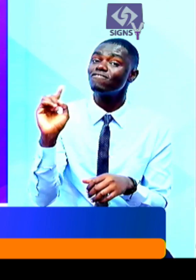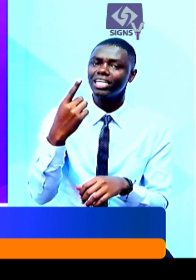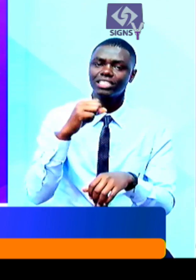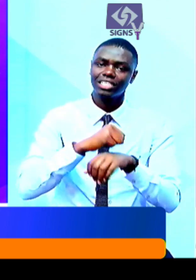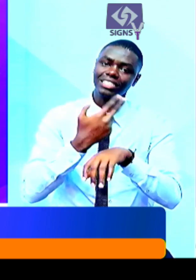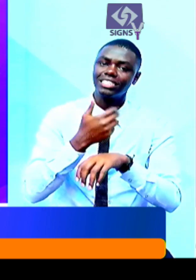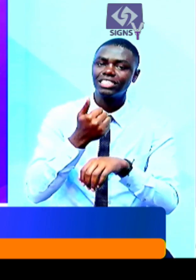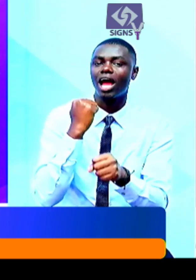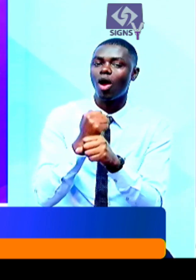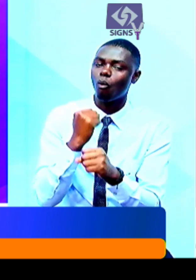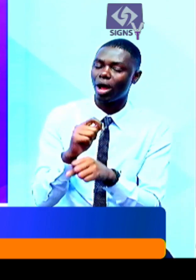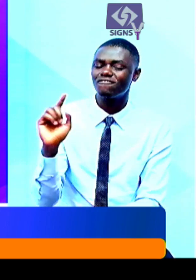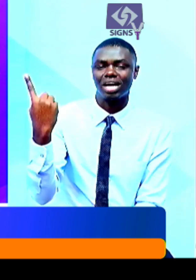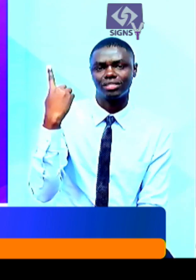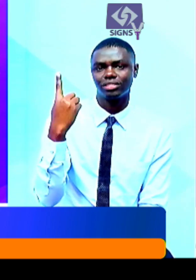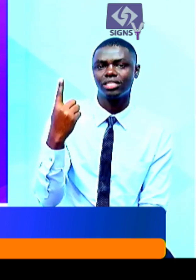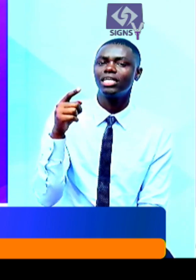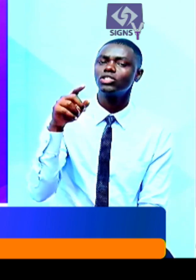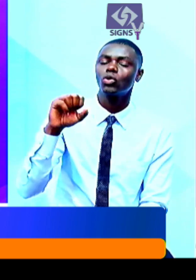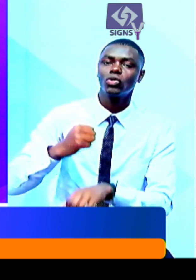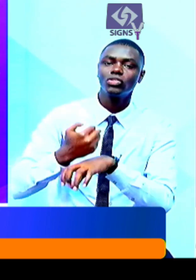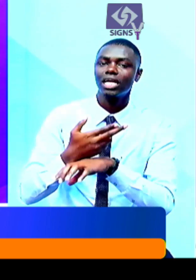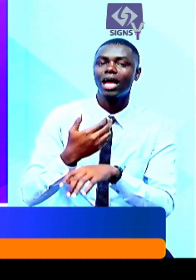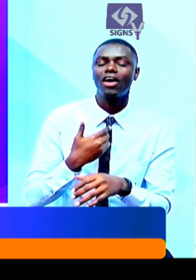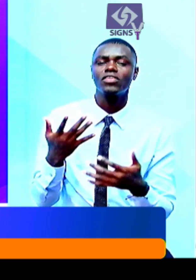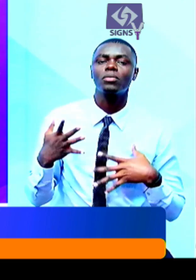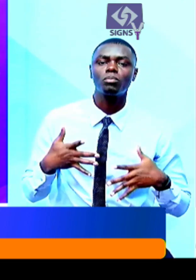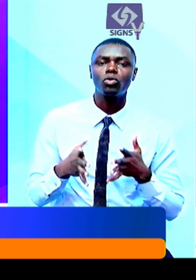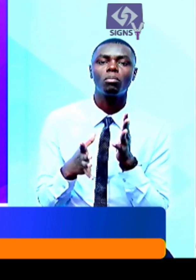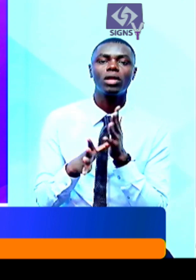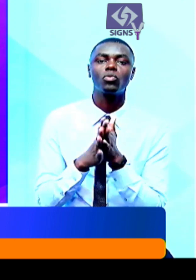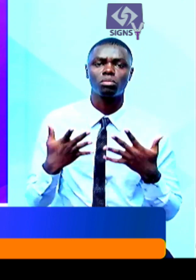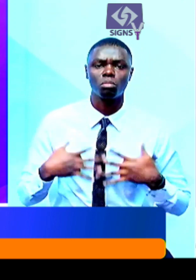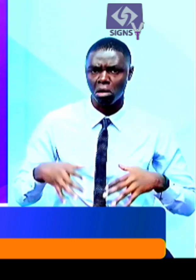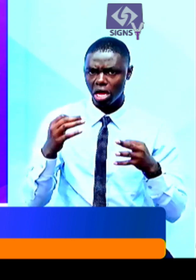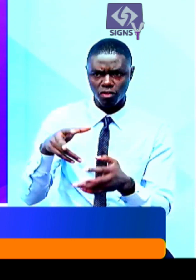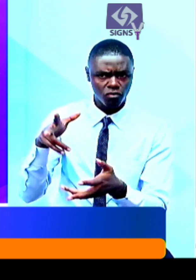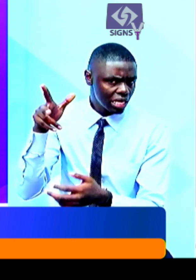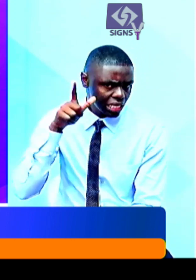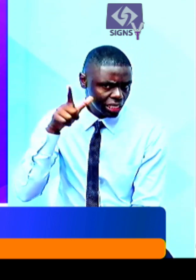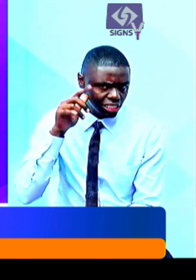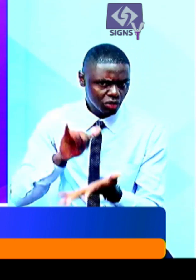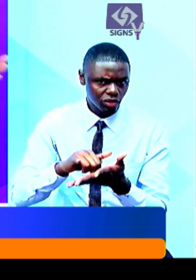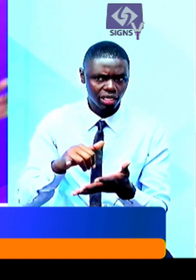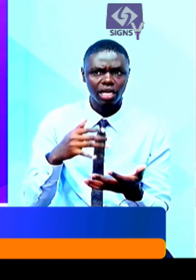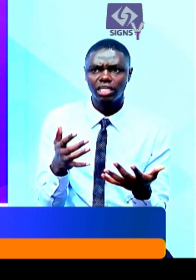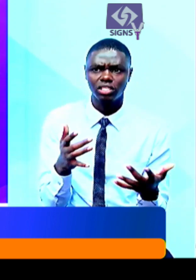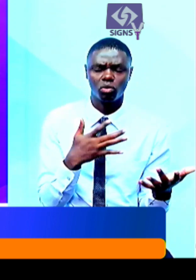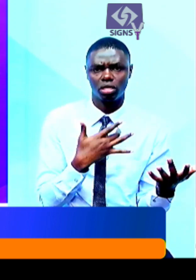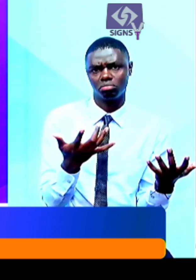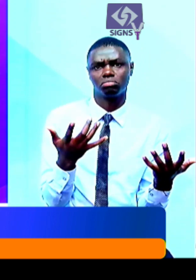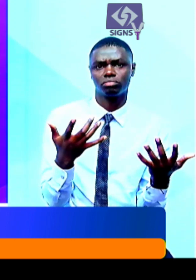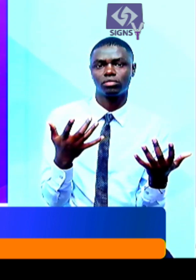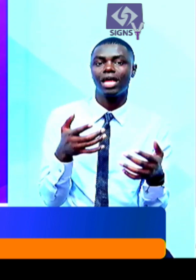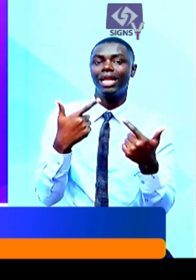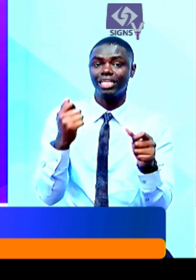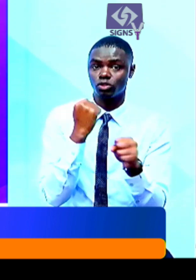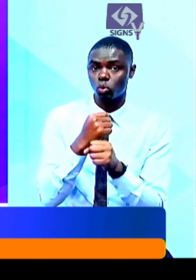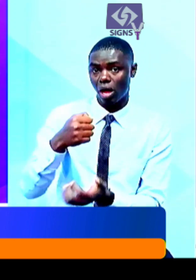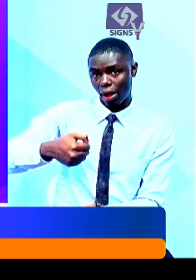Because SHA is having problems for people every day. If he listened to that, he came to Nairobi and said, let's constitute a cabinet and say, now let us do a